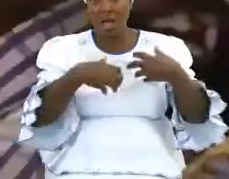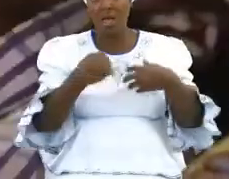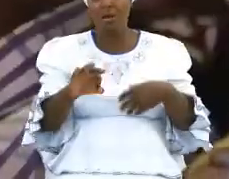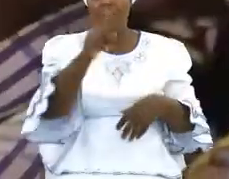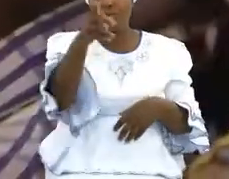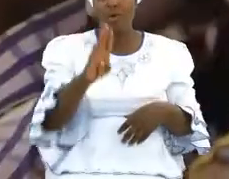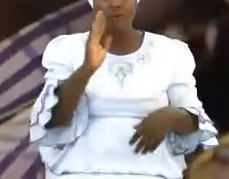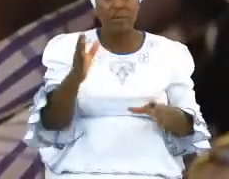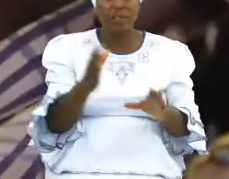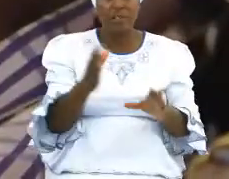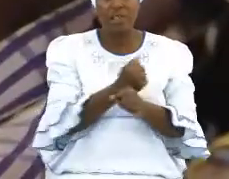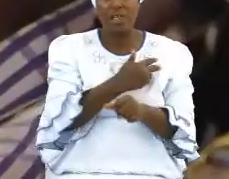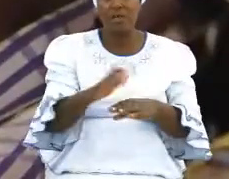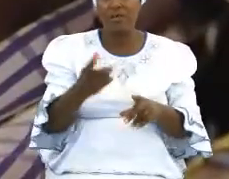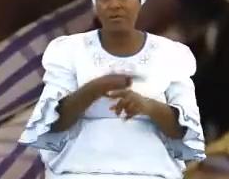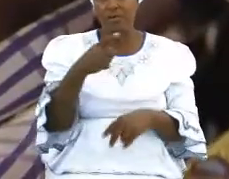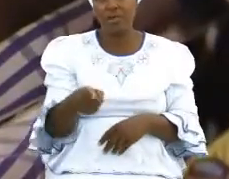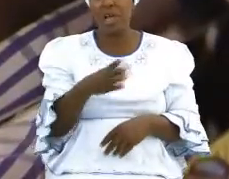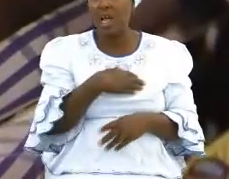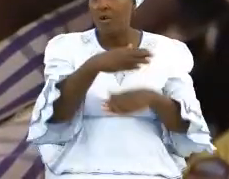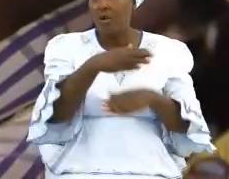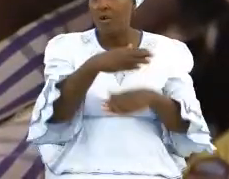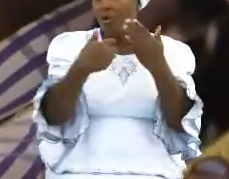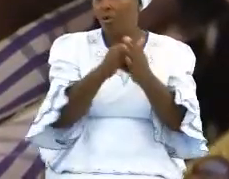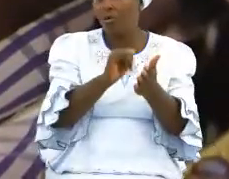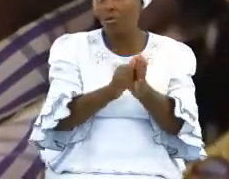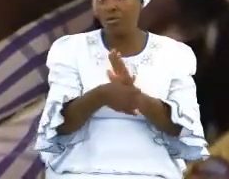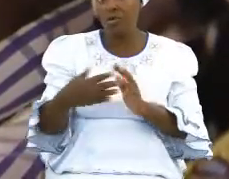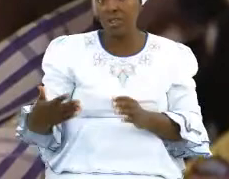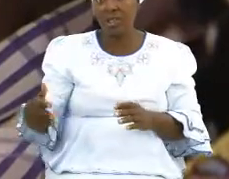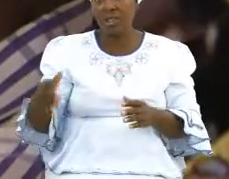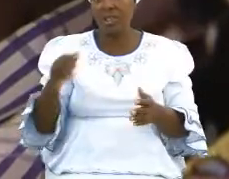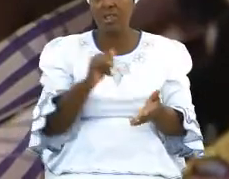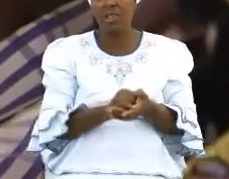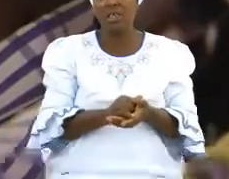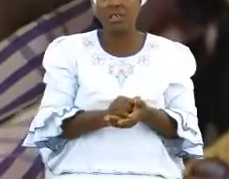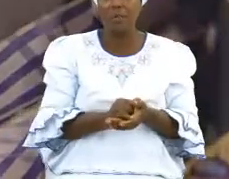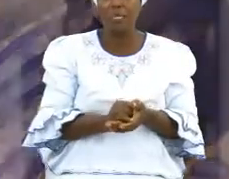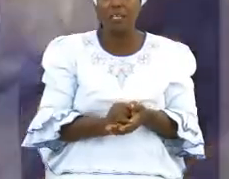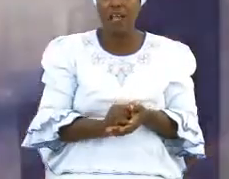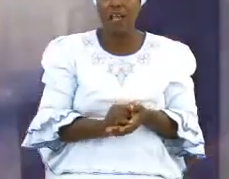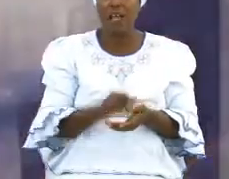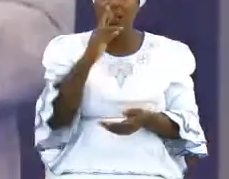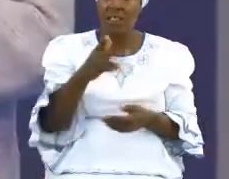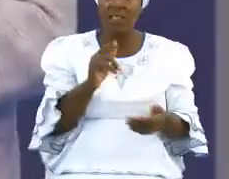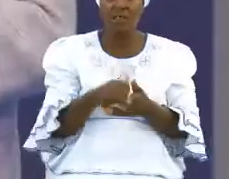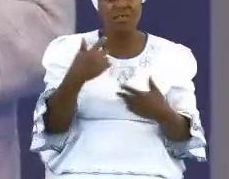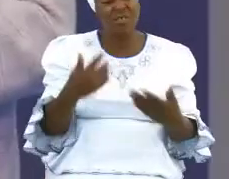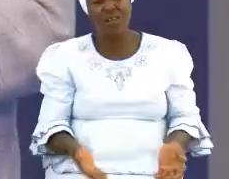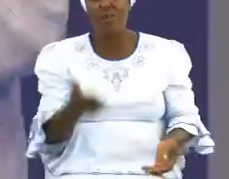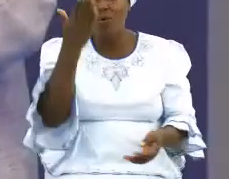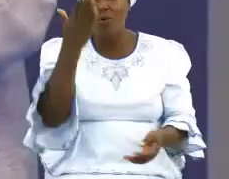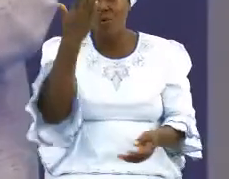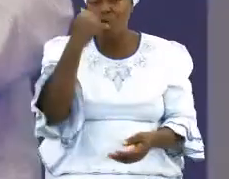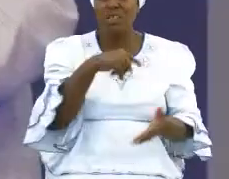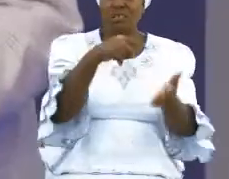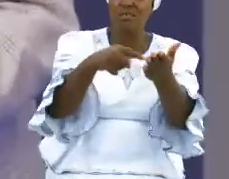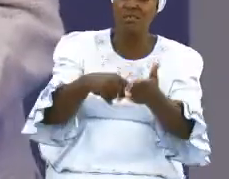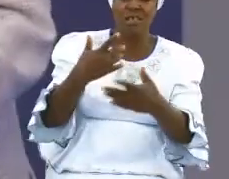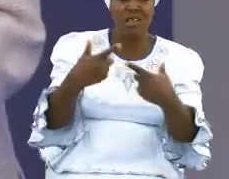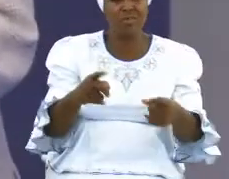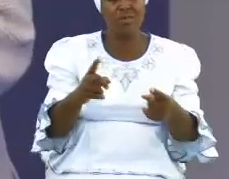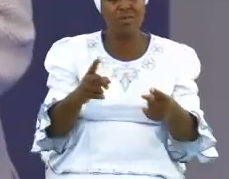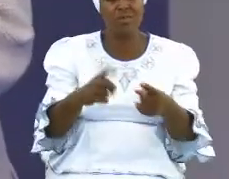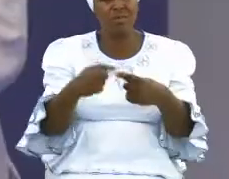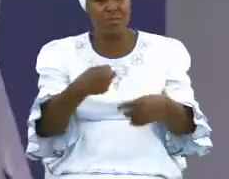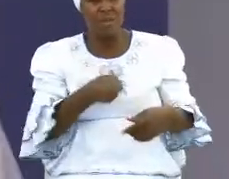away from you. And all those things that are happening, and say, why is this happening? Why is that happening? You know, many